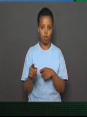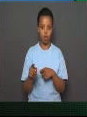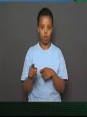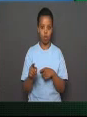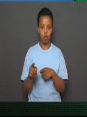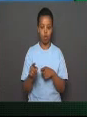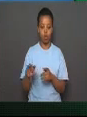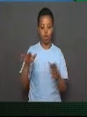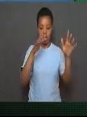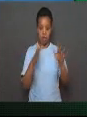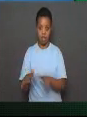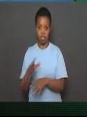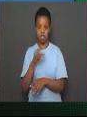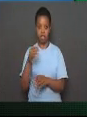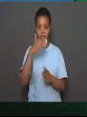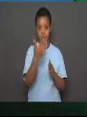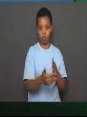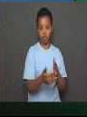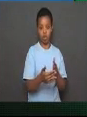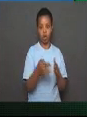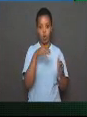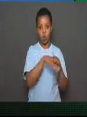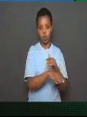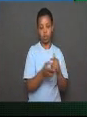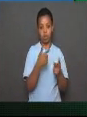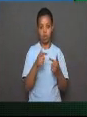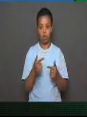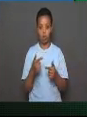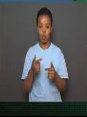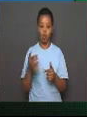as waves and tides come in and out.